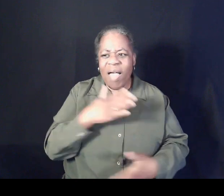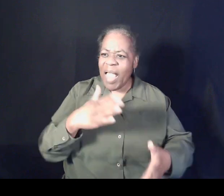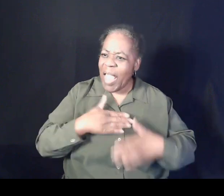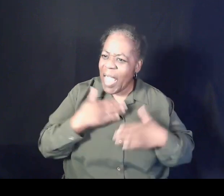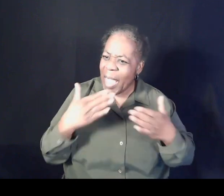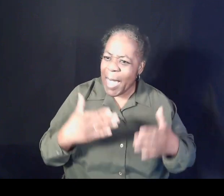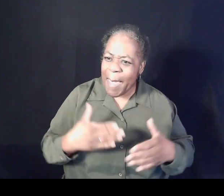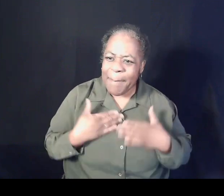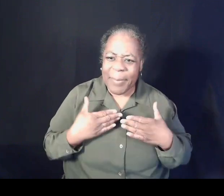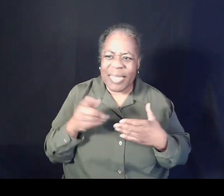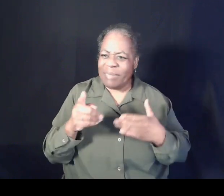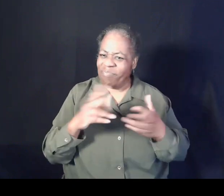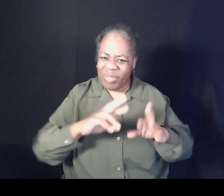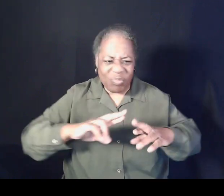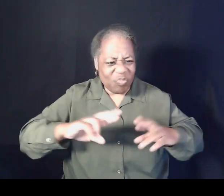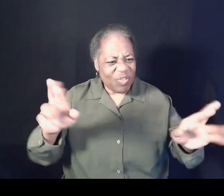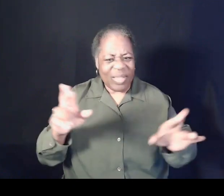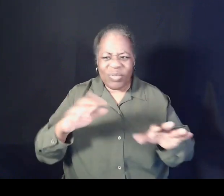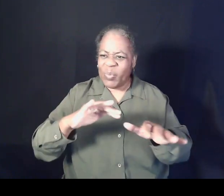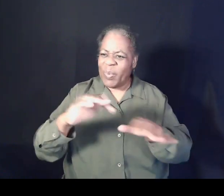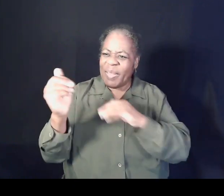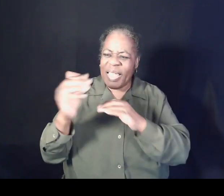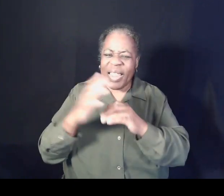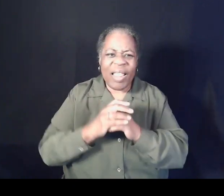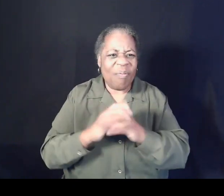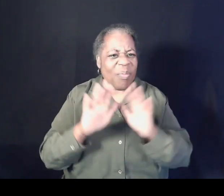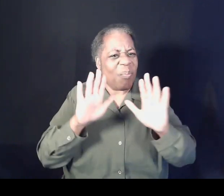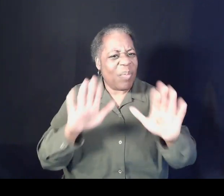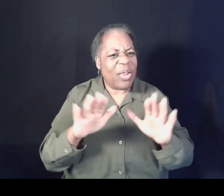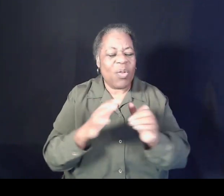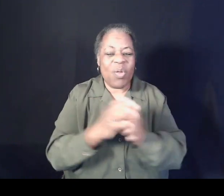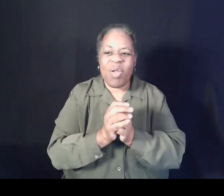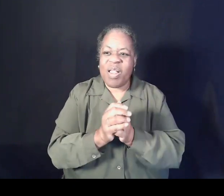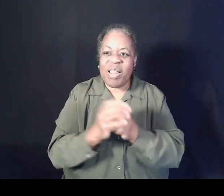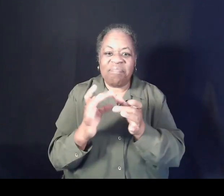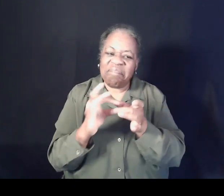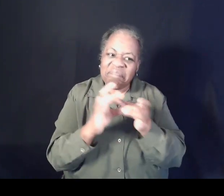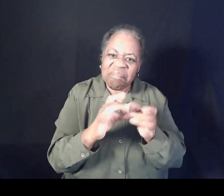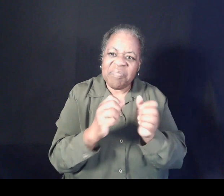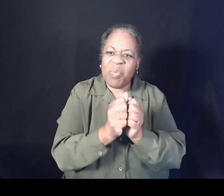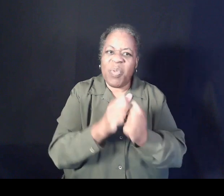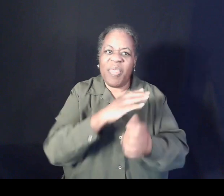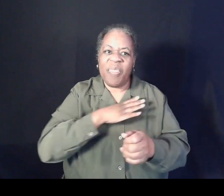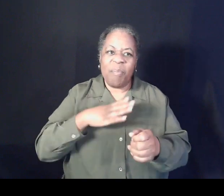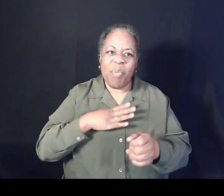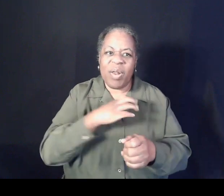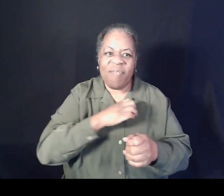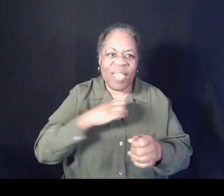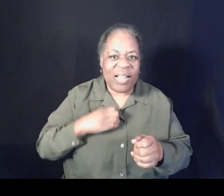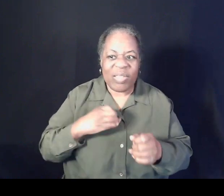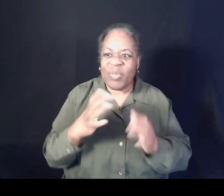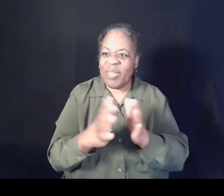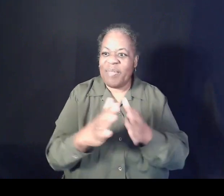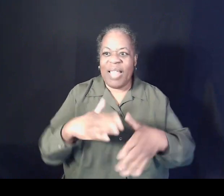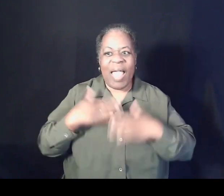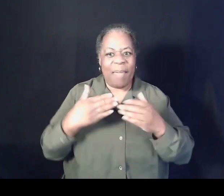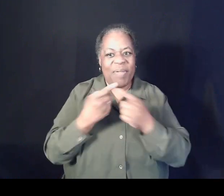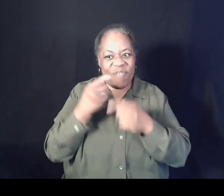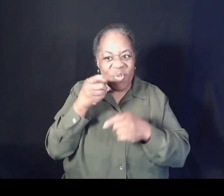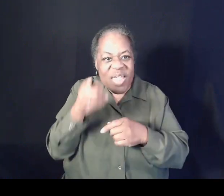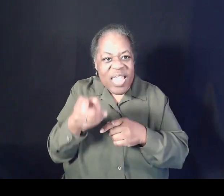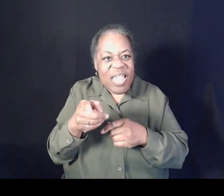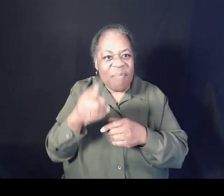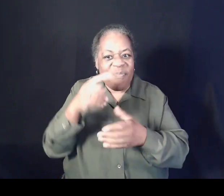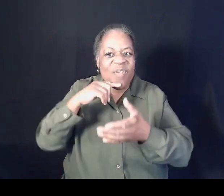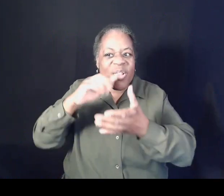on his own terms and on his own timeline, of course, in collaboration with the Board of Elders. But I was happy for him and for Karen. And yet the